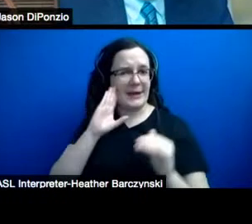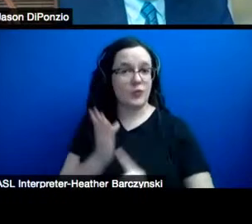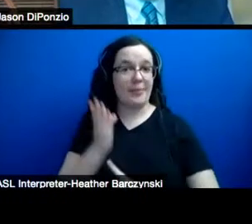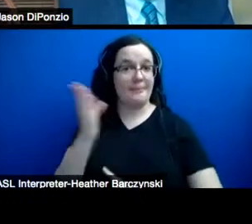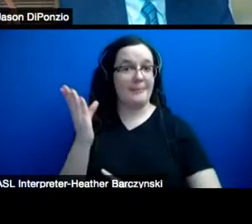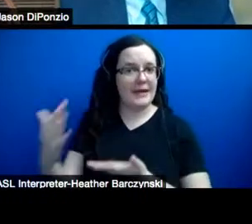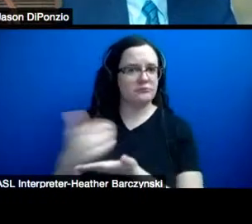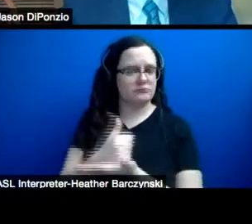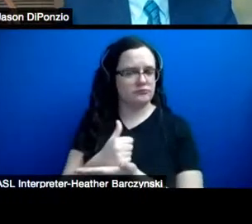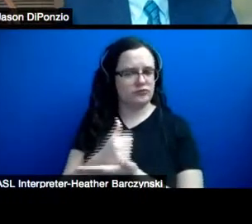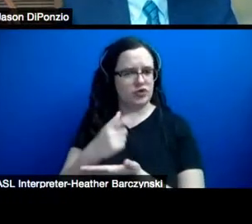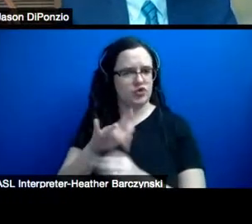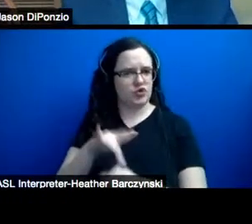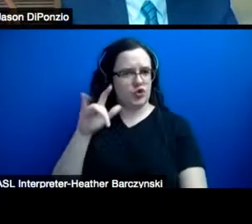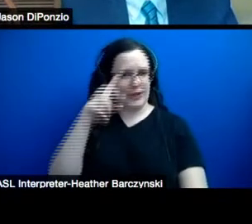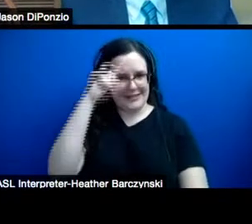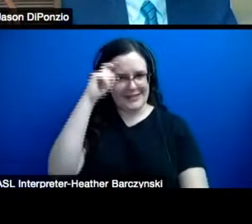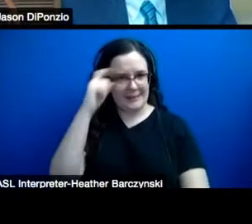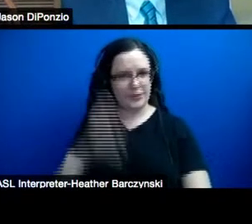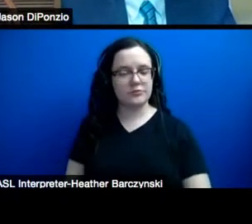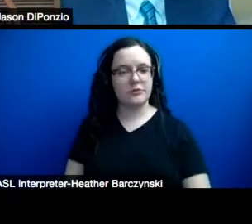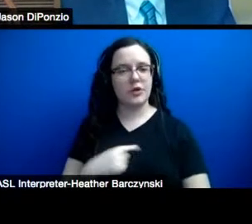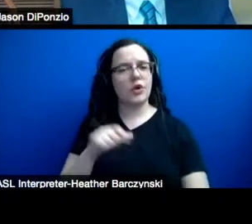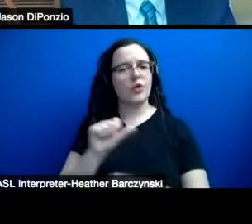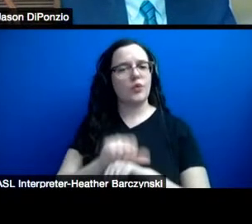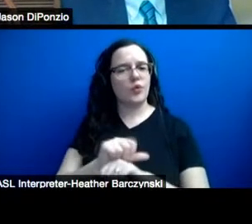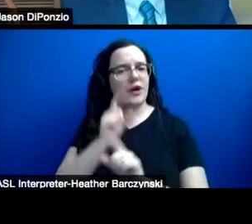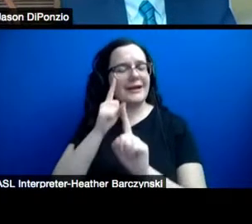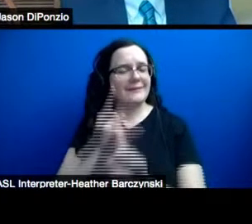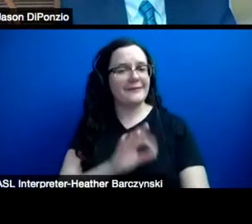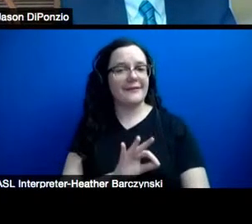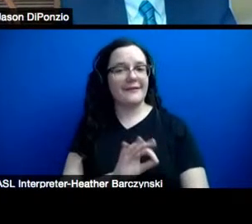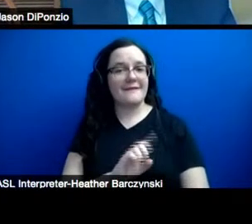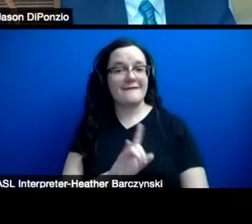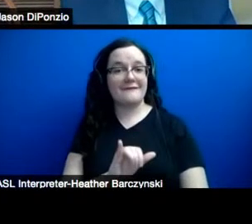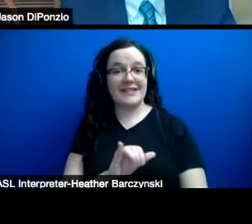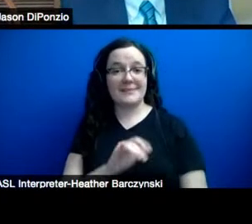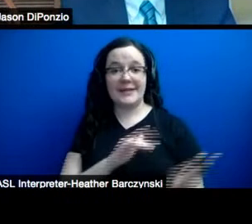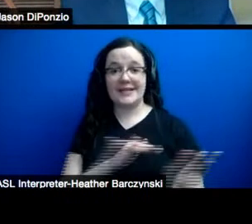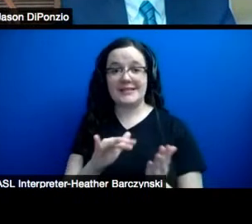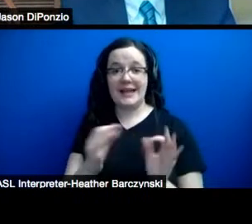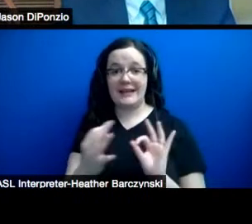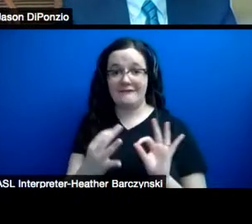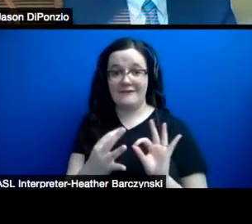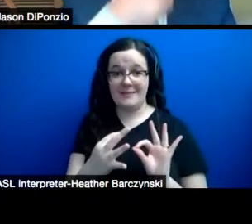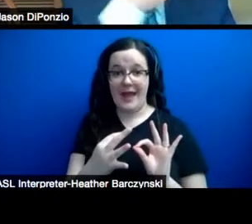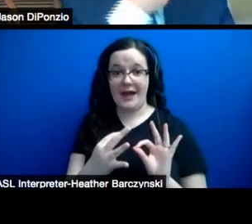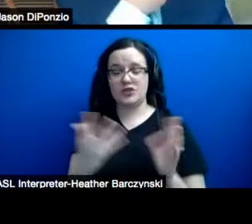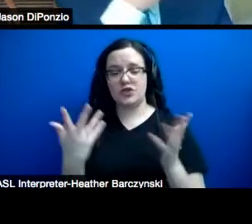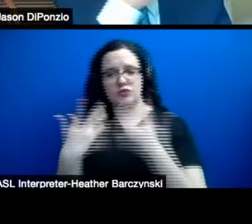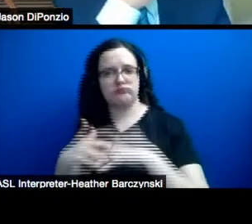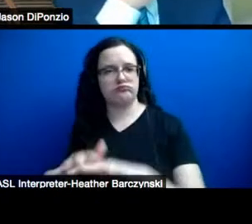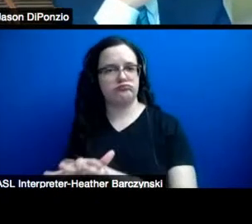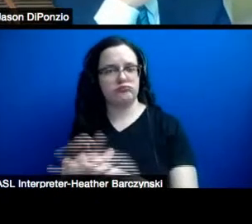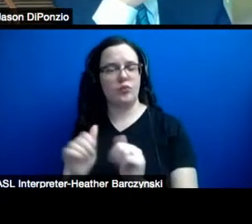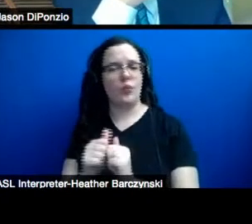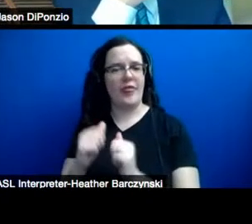working towards synergy between the feasibility study feedback and the winter market